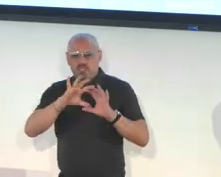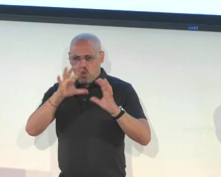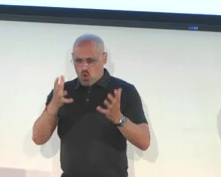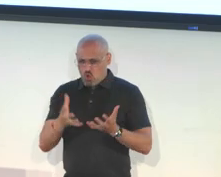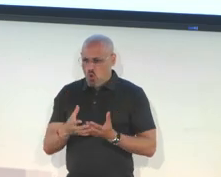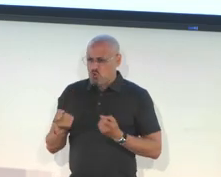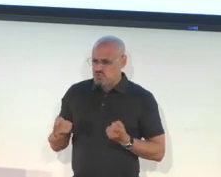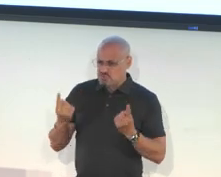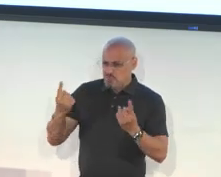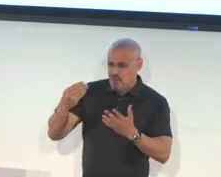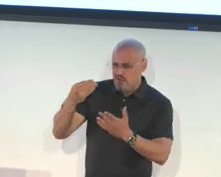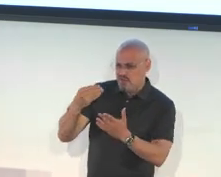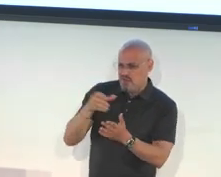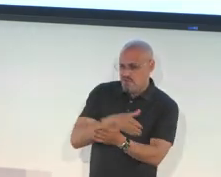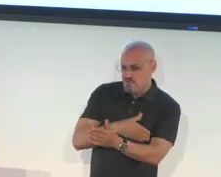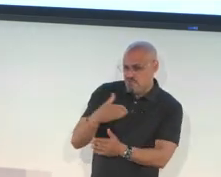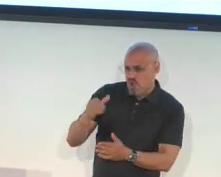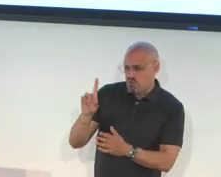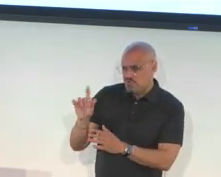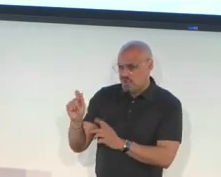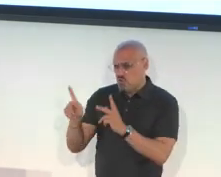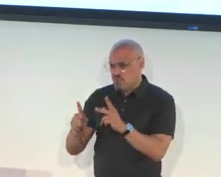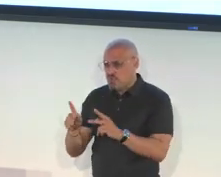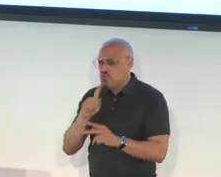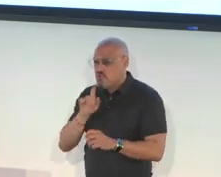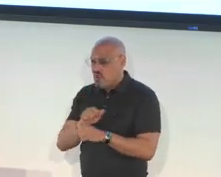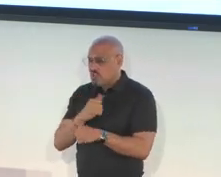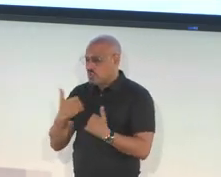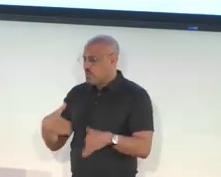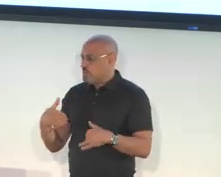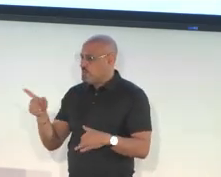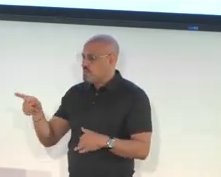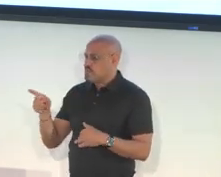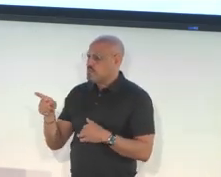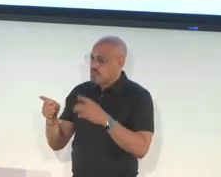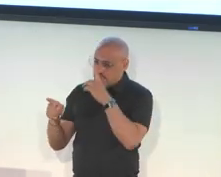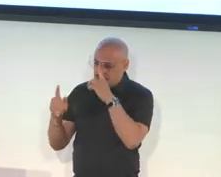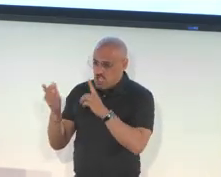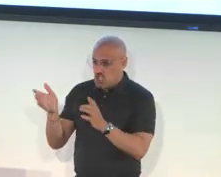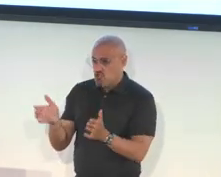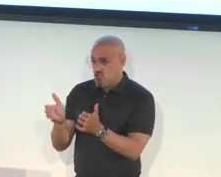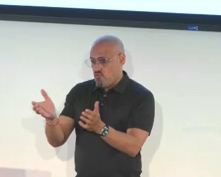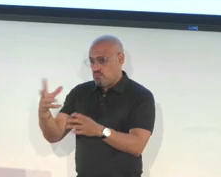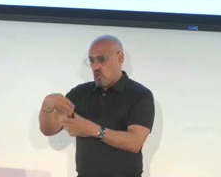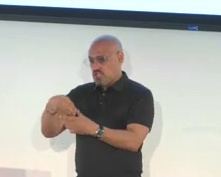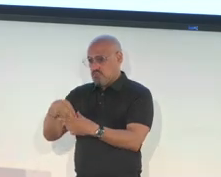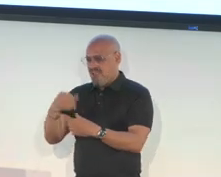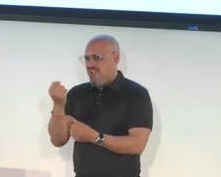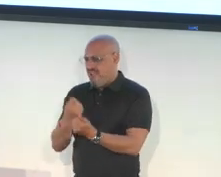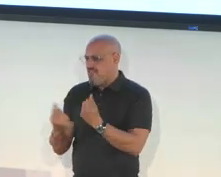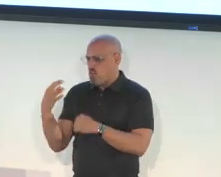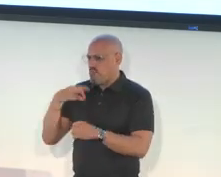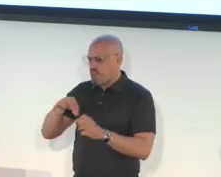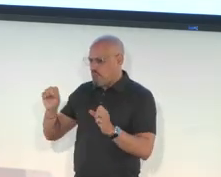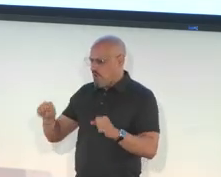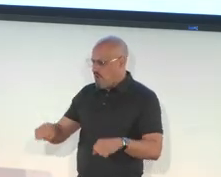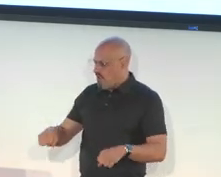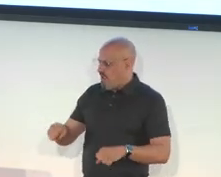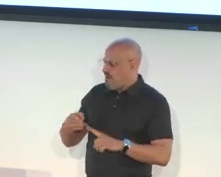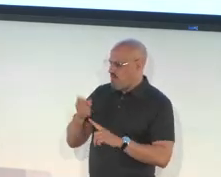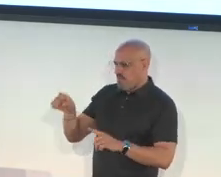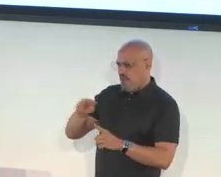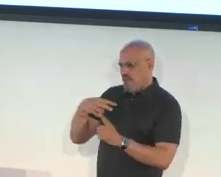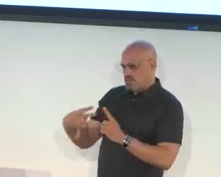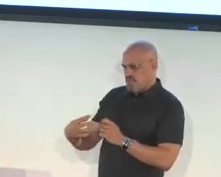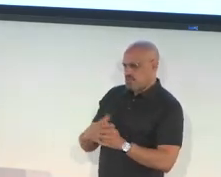power of disabled people is £8 trillion, there's a massive market there. If you encourage participation, then everyone can benefit from that